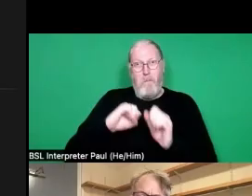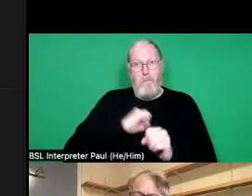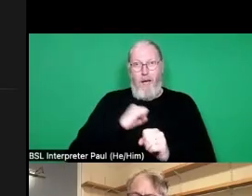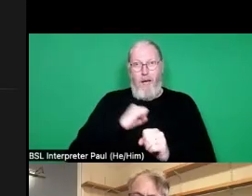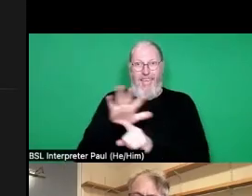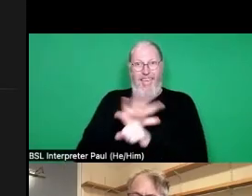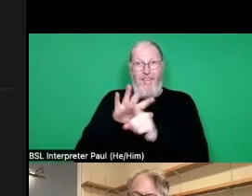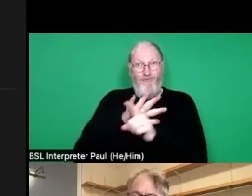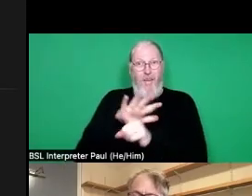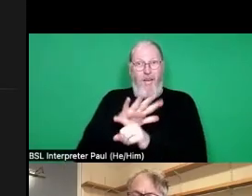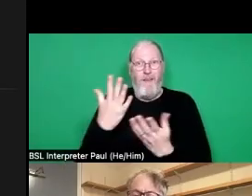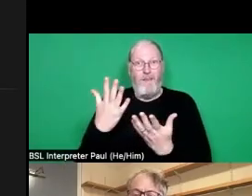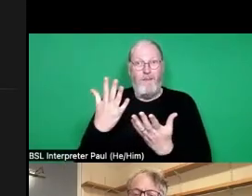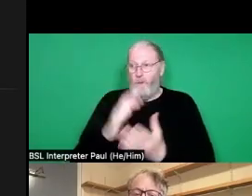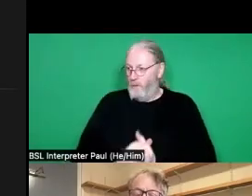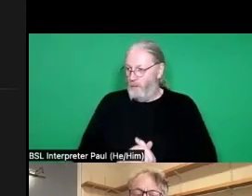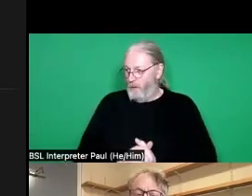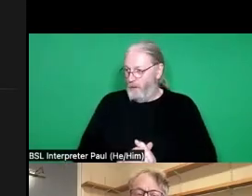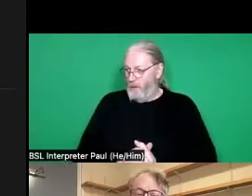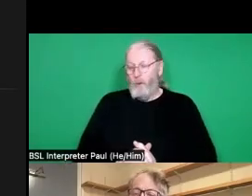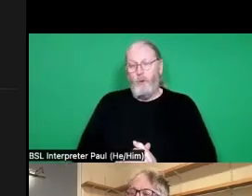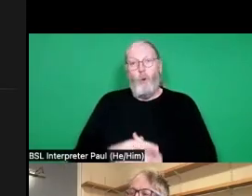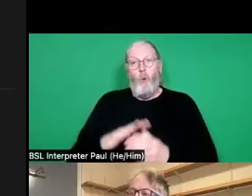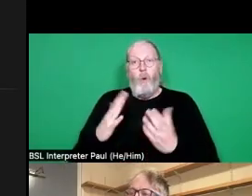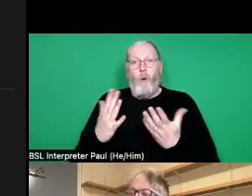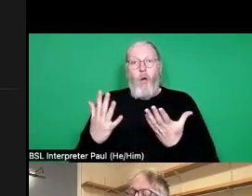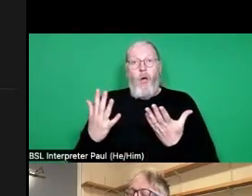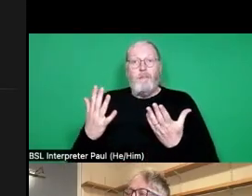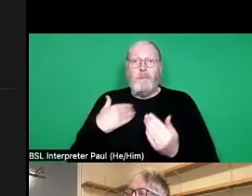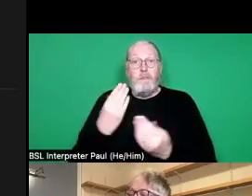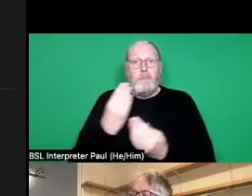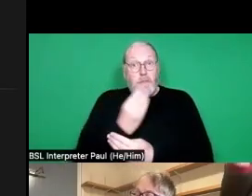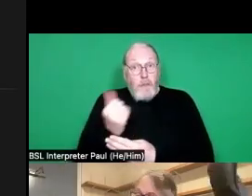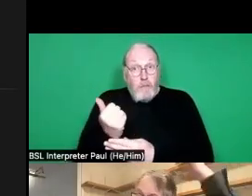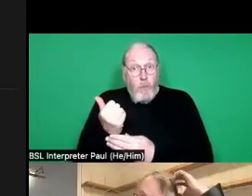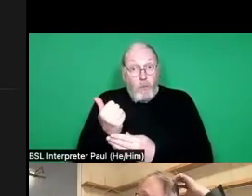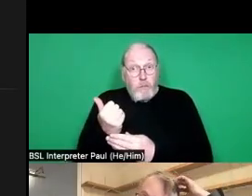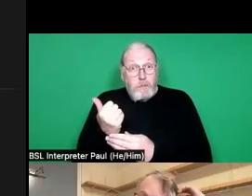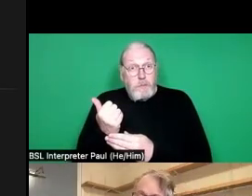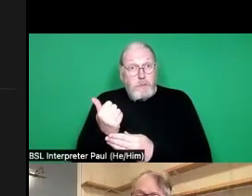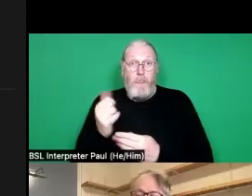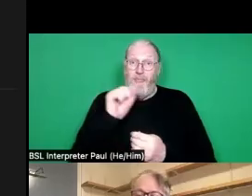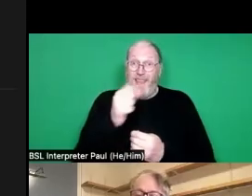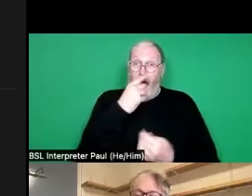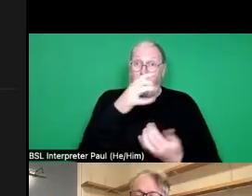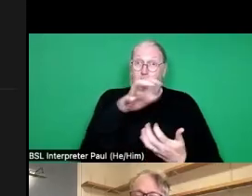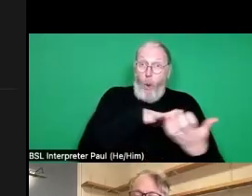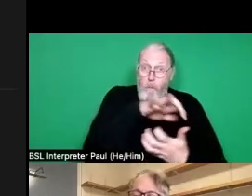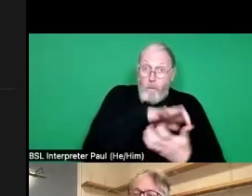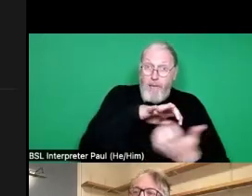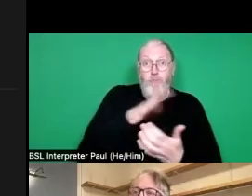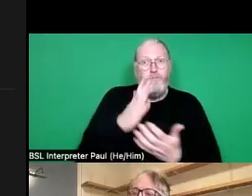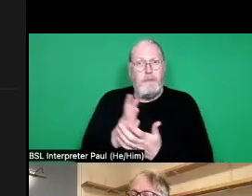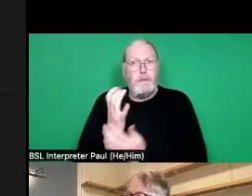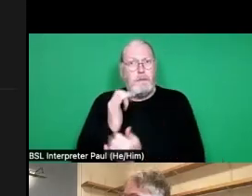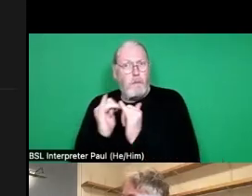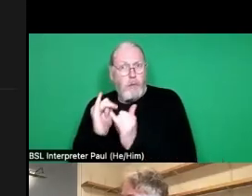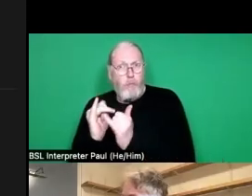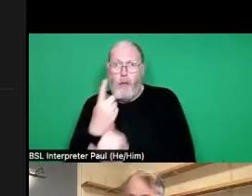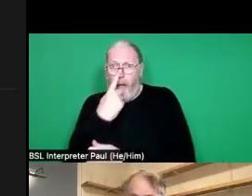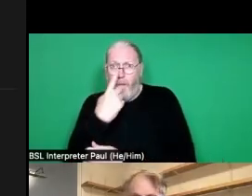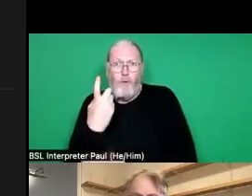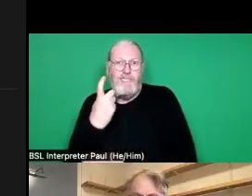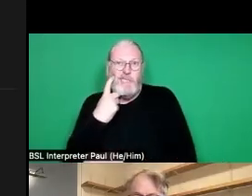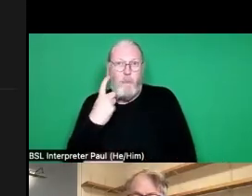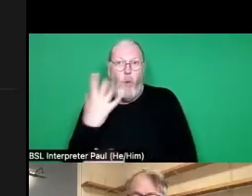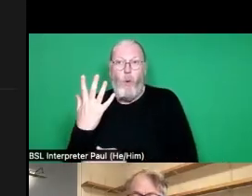suppose, in some ways, as well as being simple in others. In order to prepare for this presentation, I'm presuming that you can